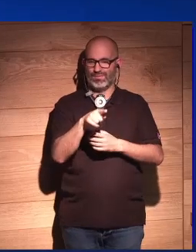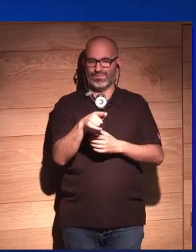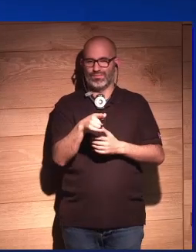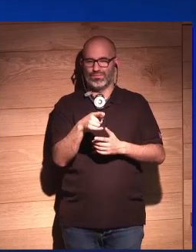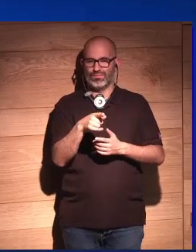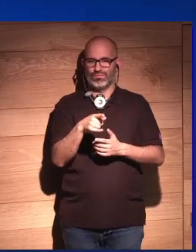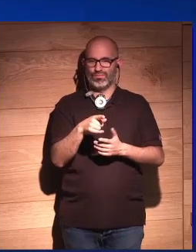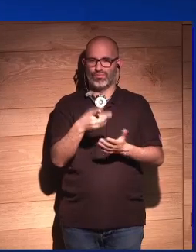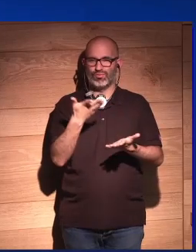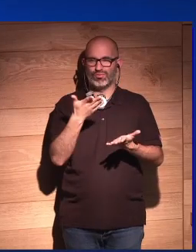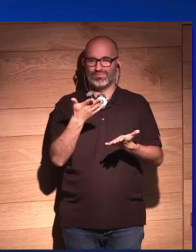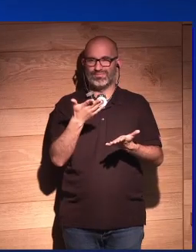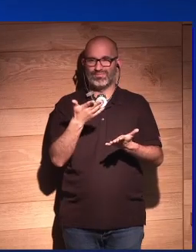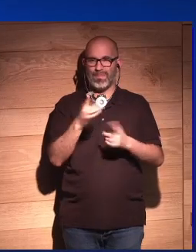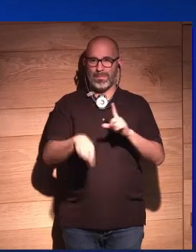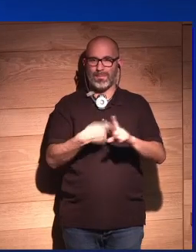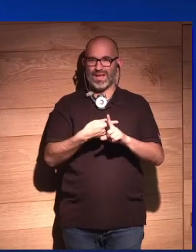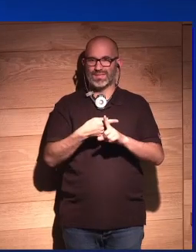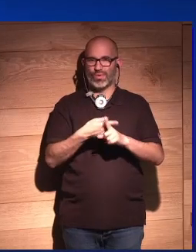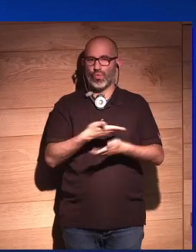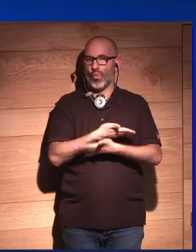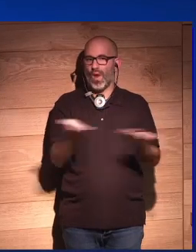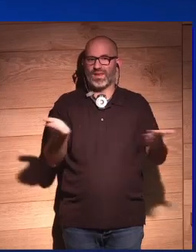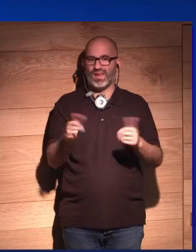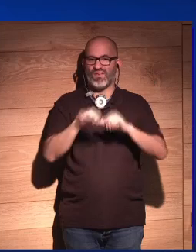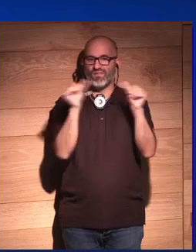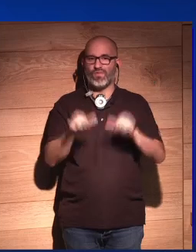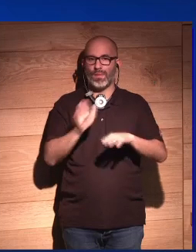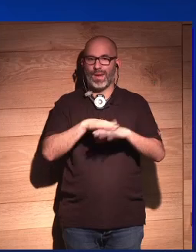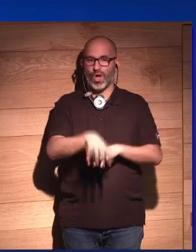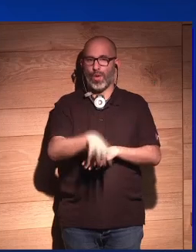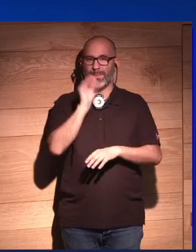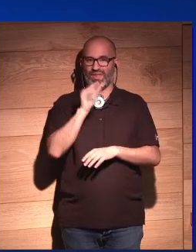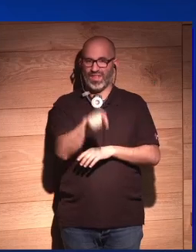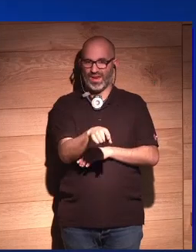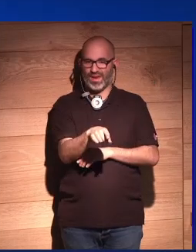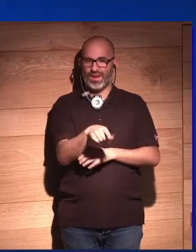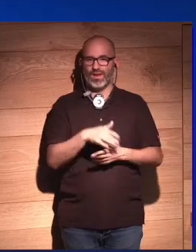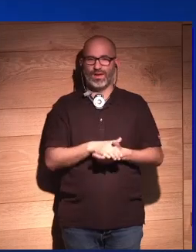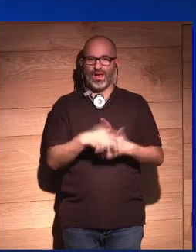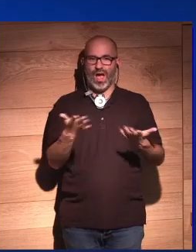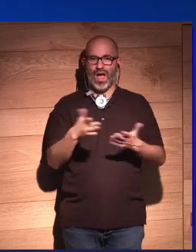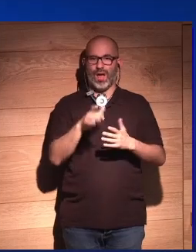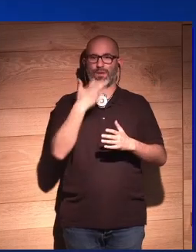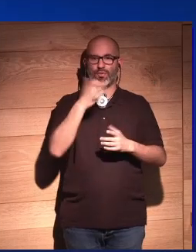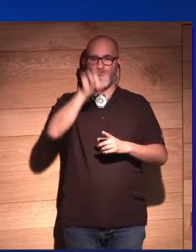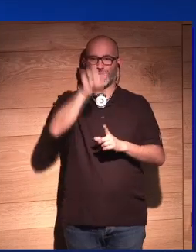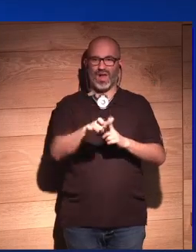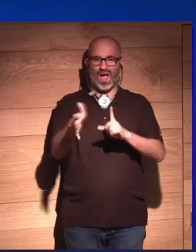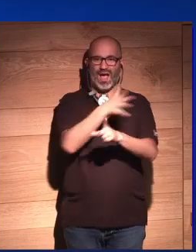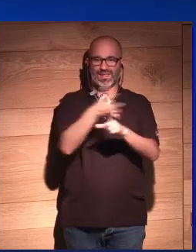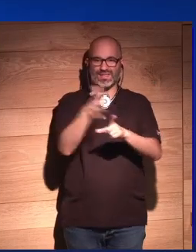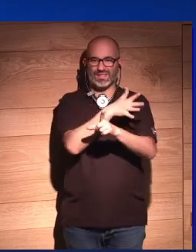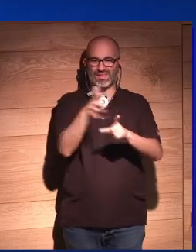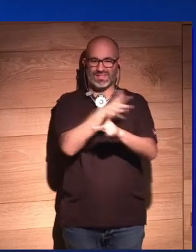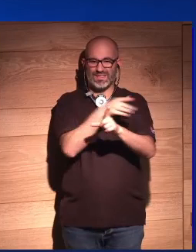and any kind of understanding for an aggressor in that situation.